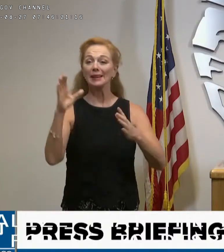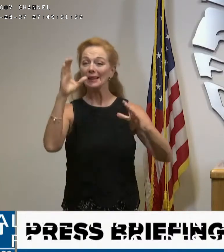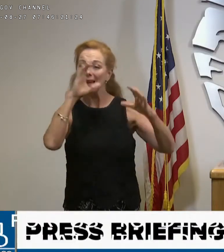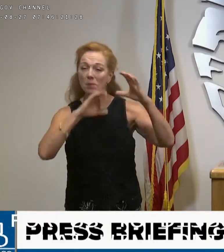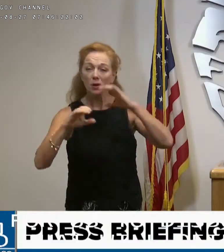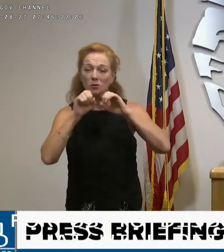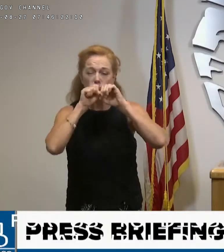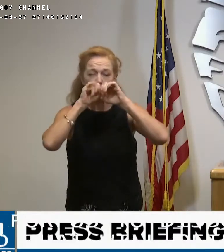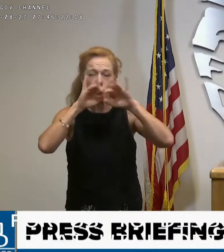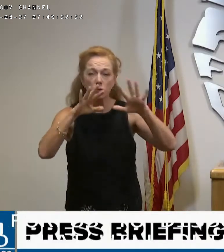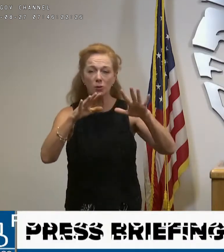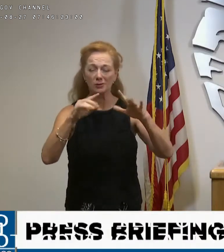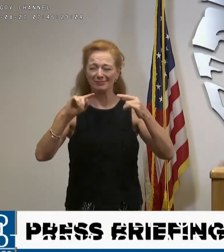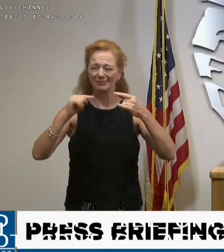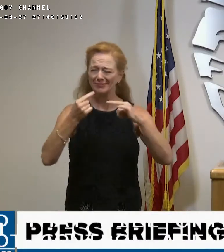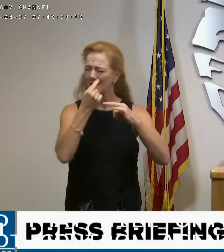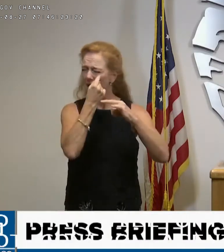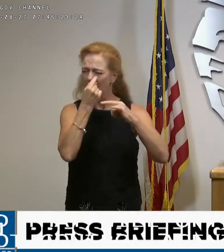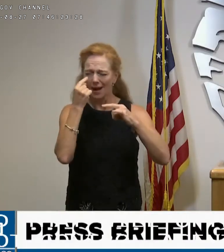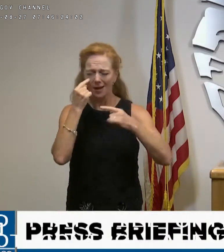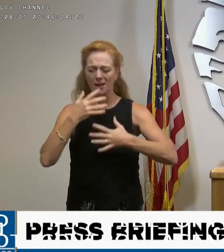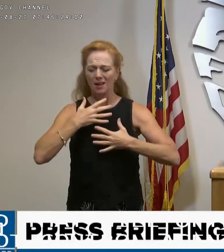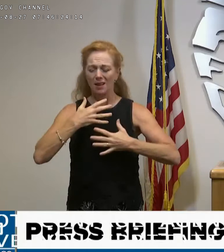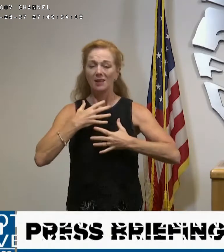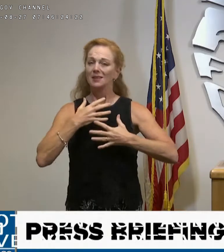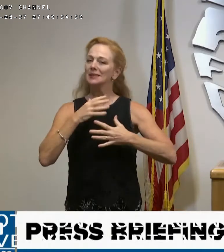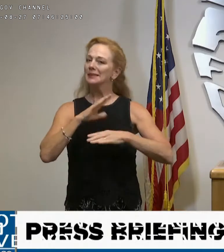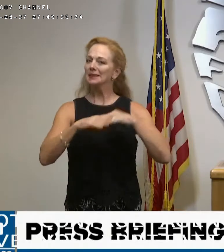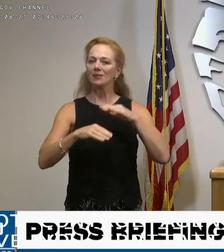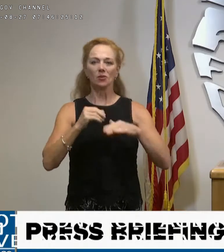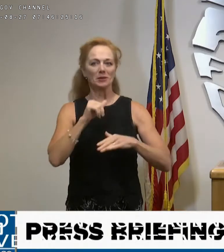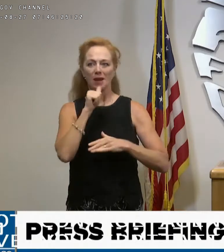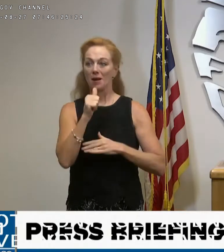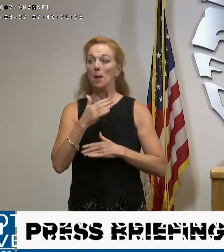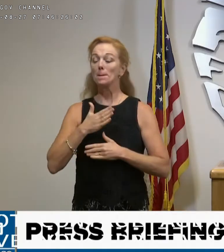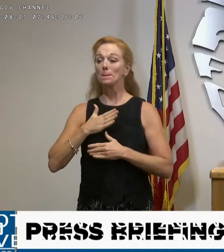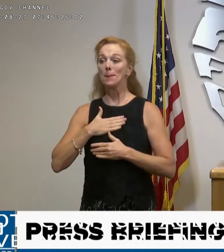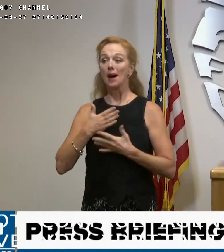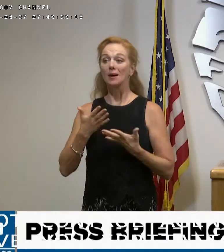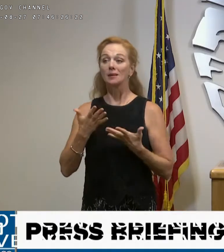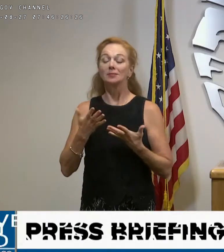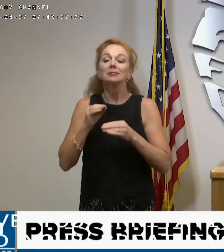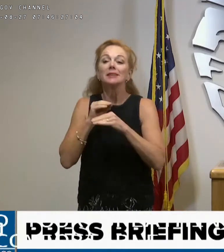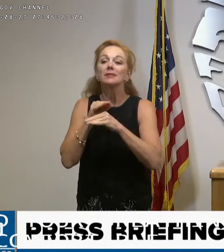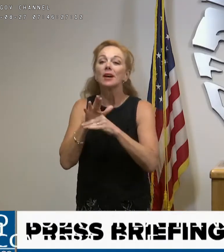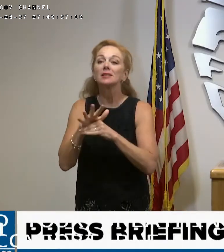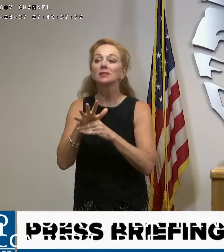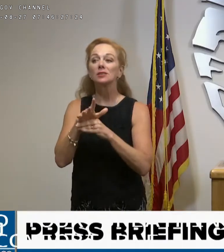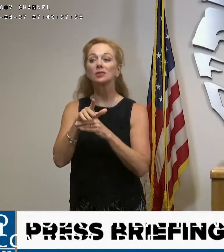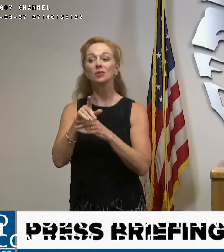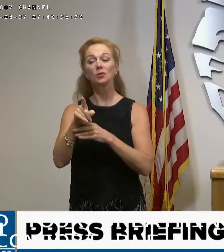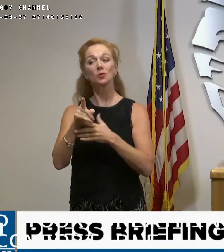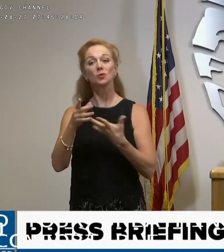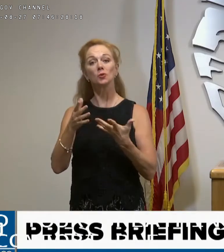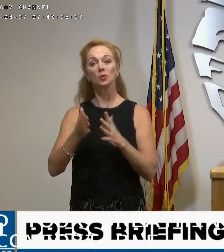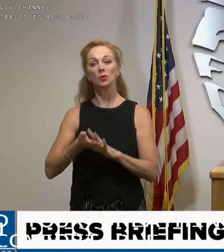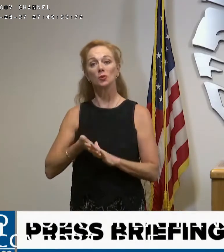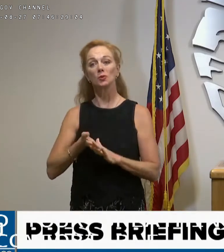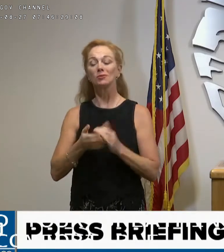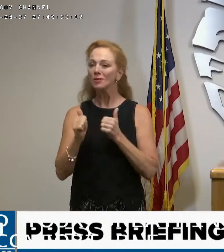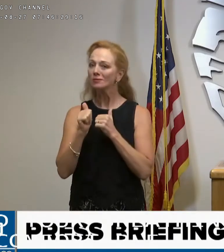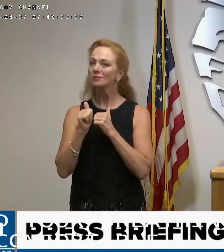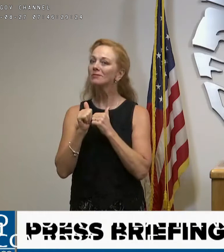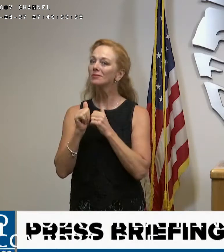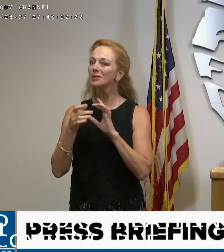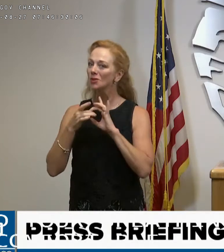and your breathing, and it's very uncomfortable. So my advice would be that you associate